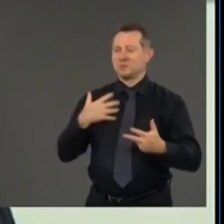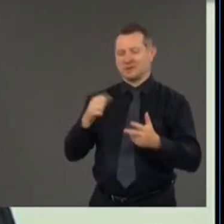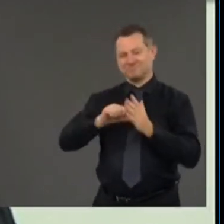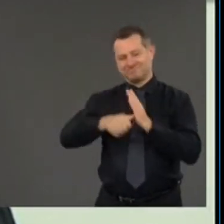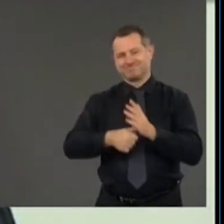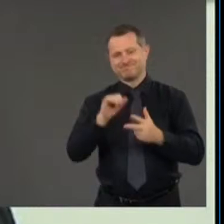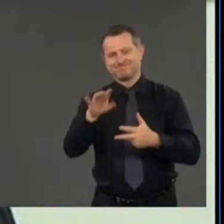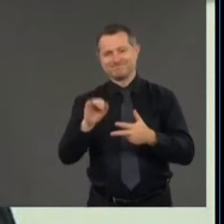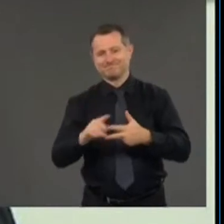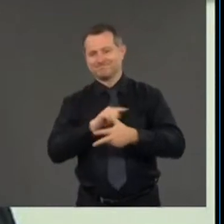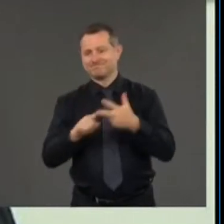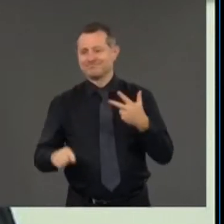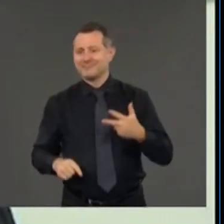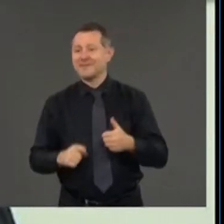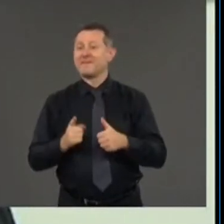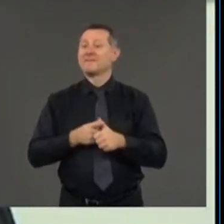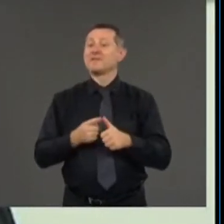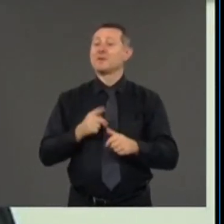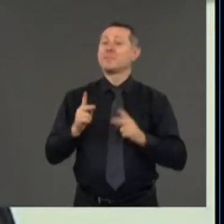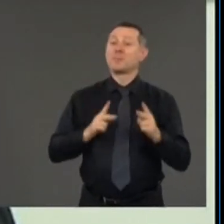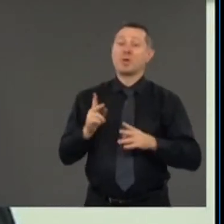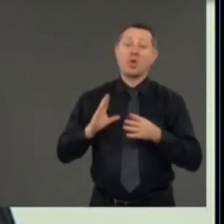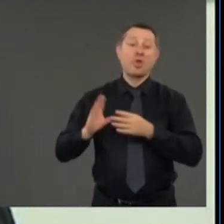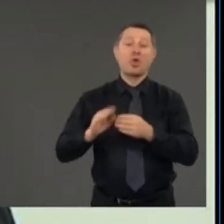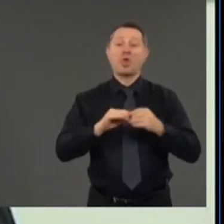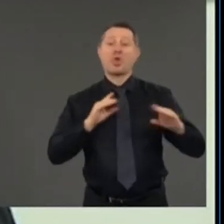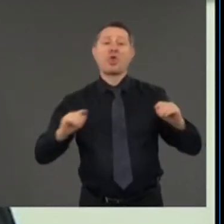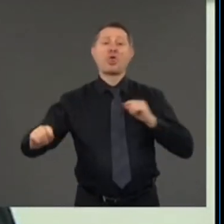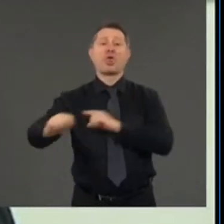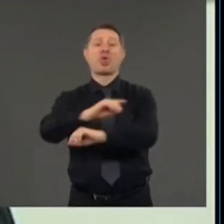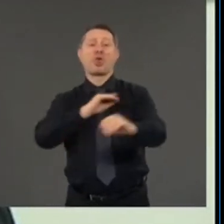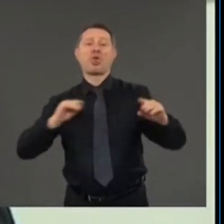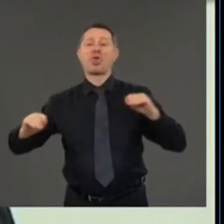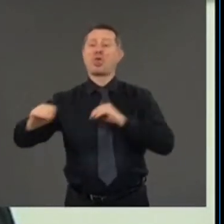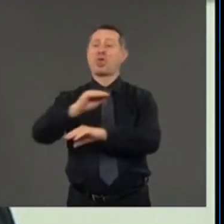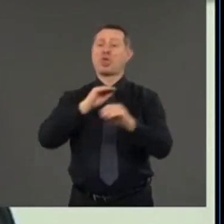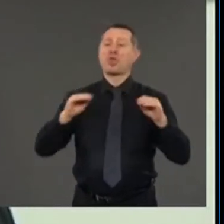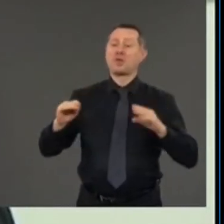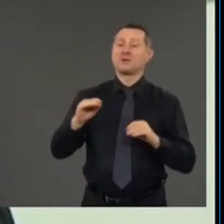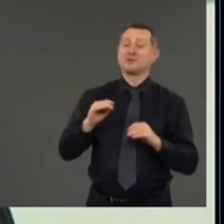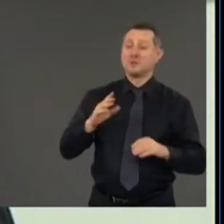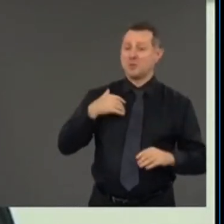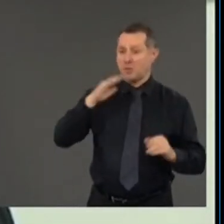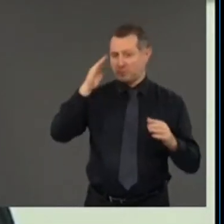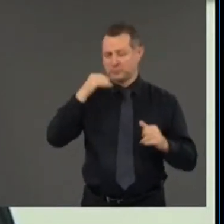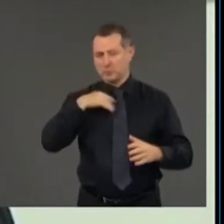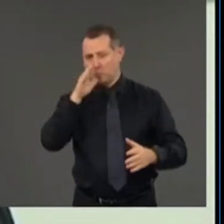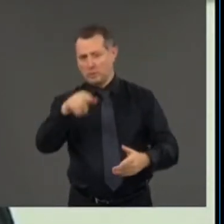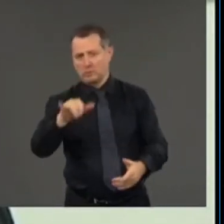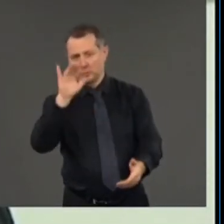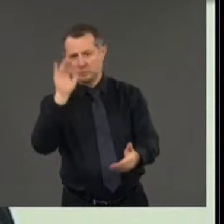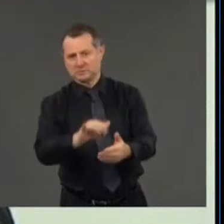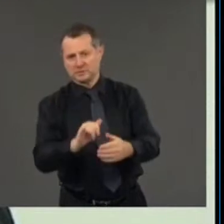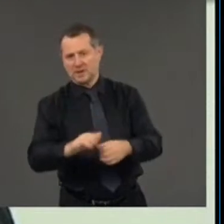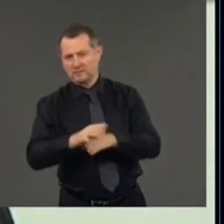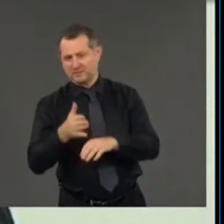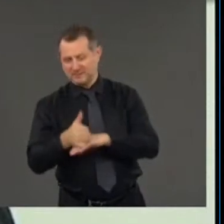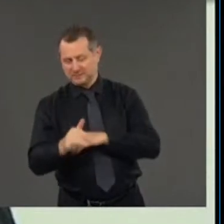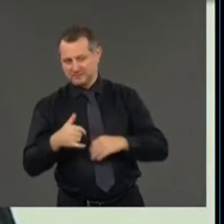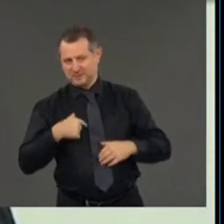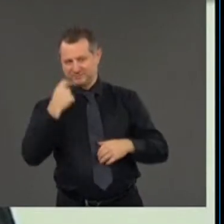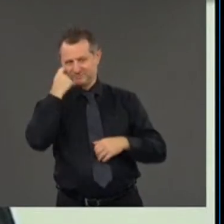is that the narrative has been, and continues to be, hopefully it will end after today's demonstration of the